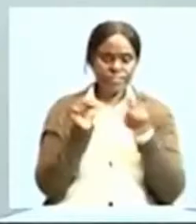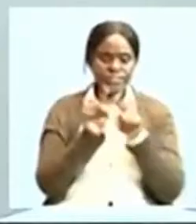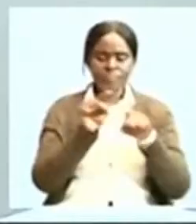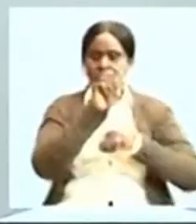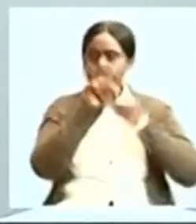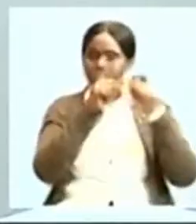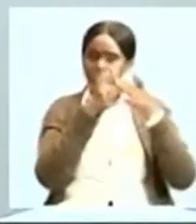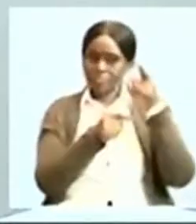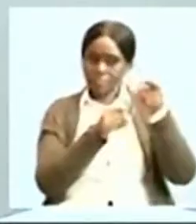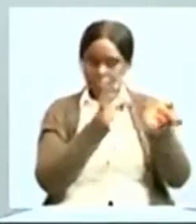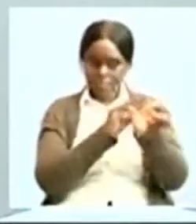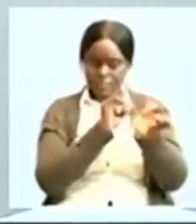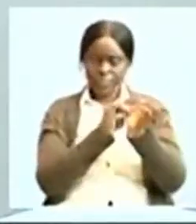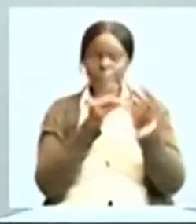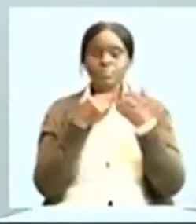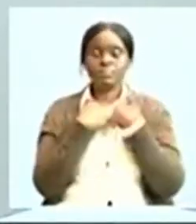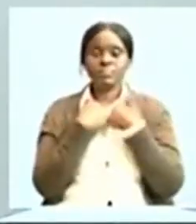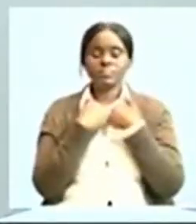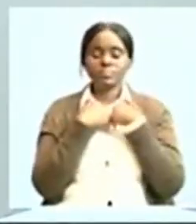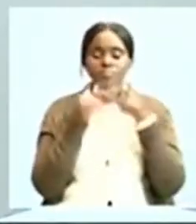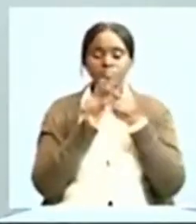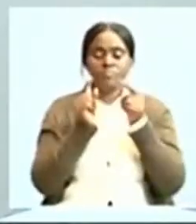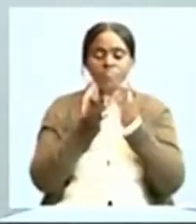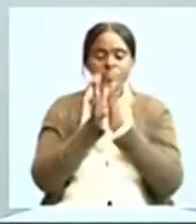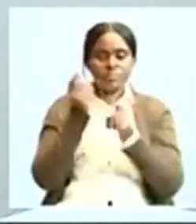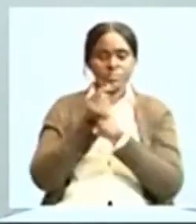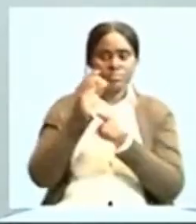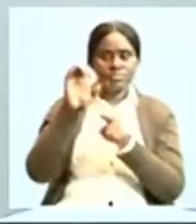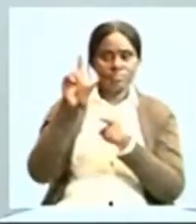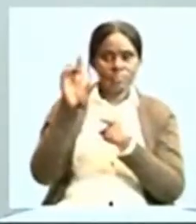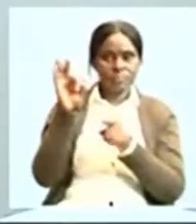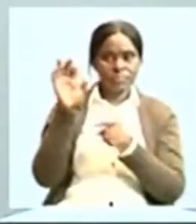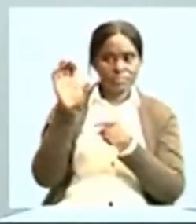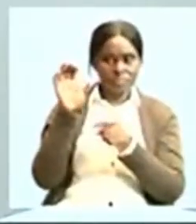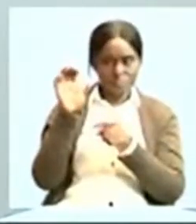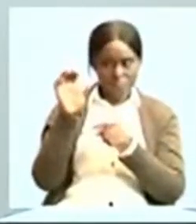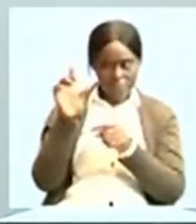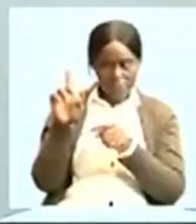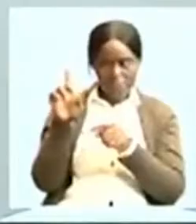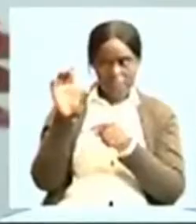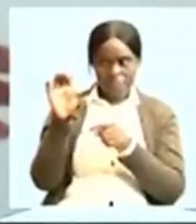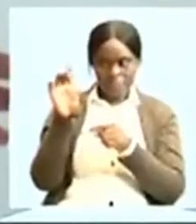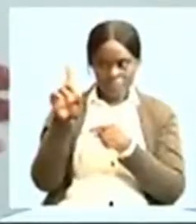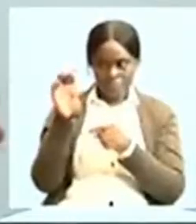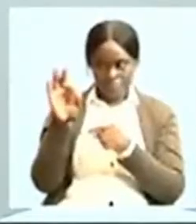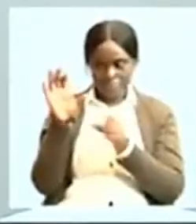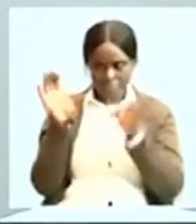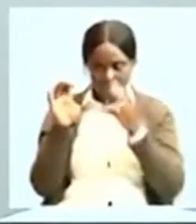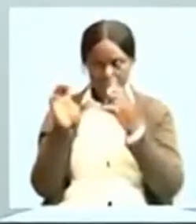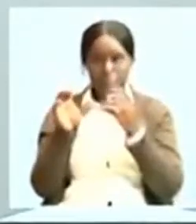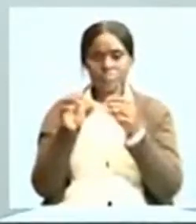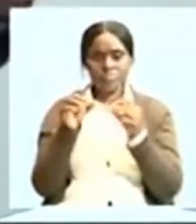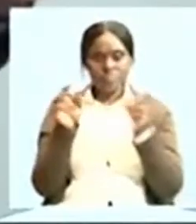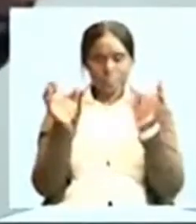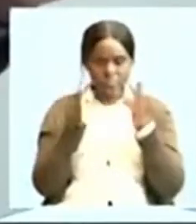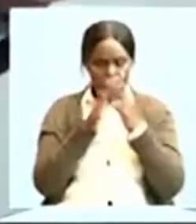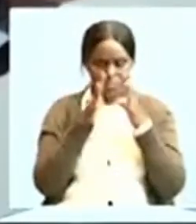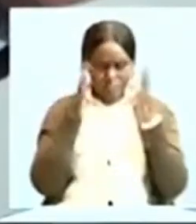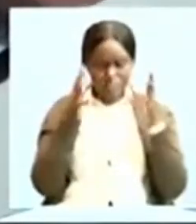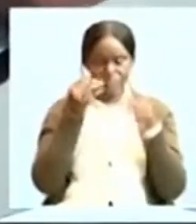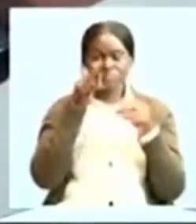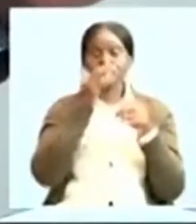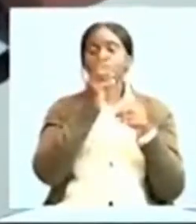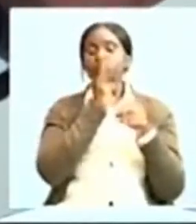that Doc has, the request from CDFC committee was very specific for expansion of